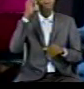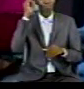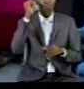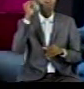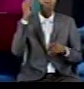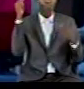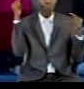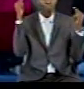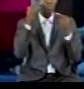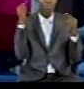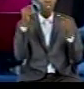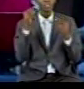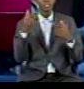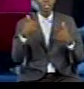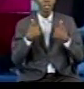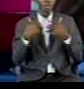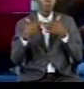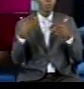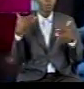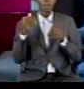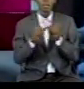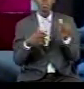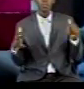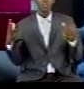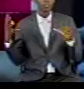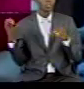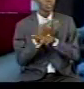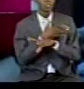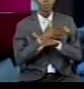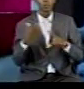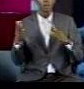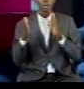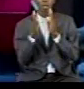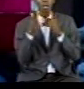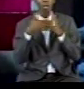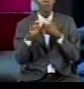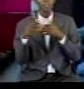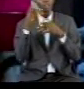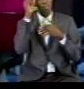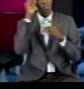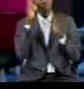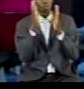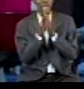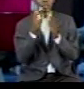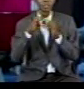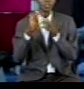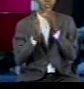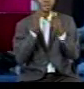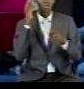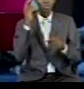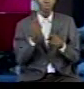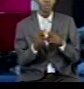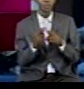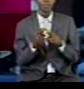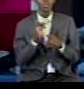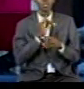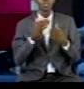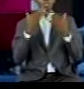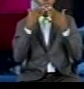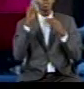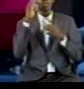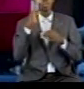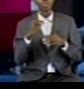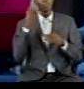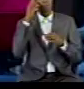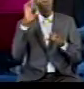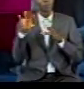having, everything vanished away after his prayer in Jesus' name. I thank God who did it for me,